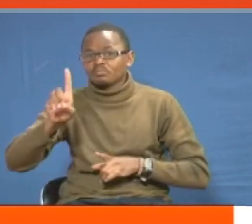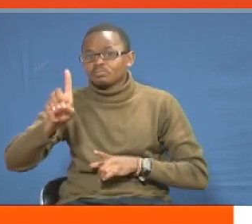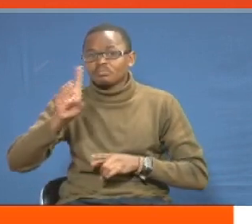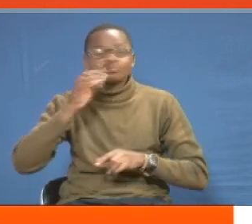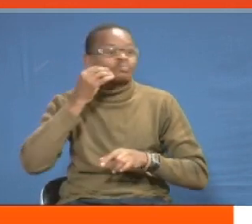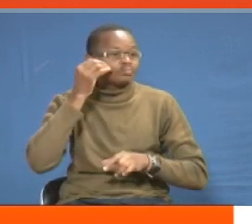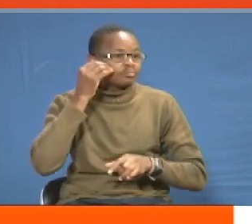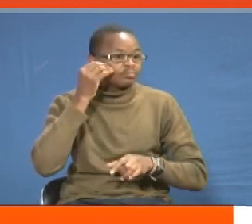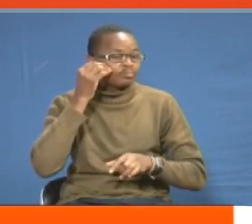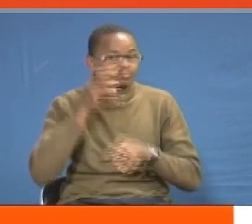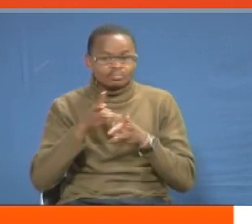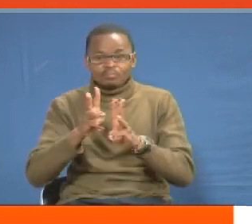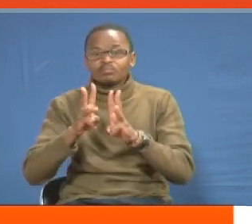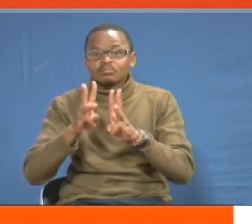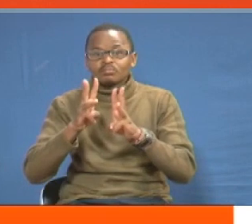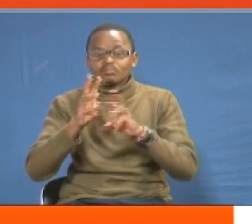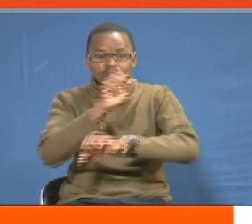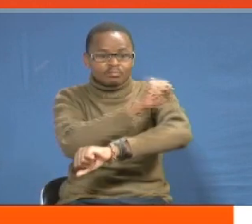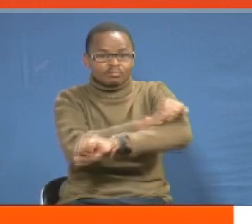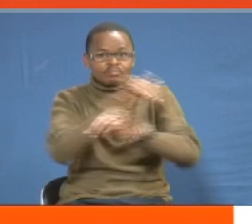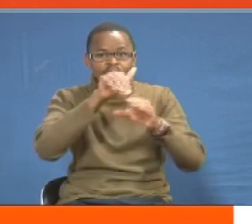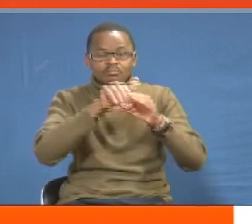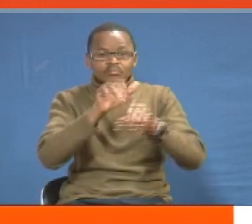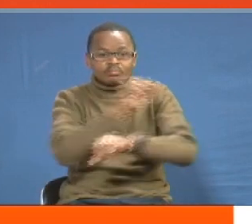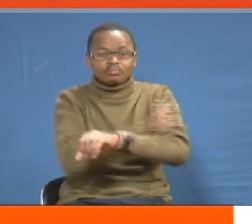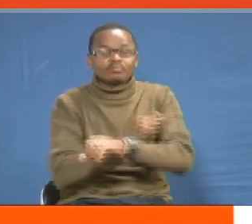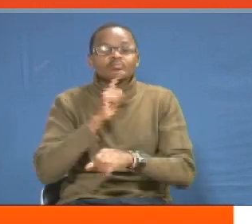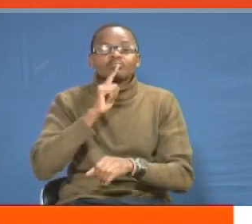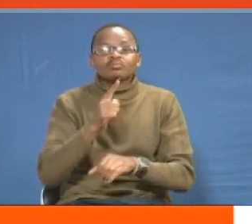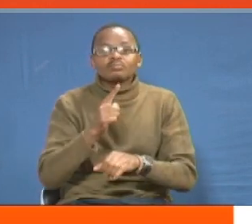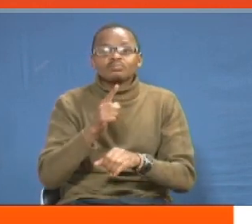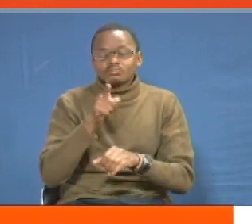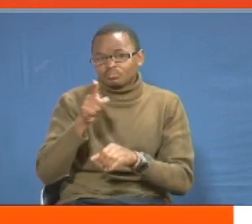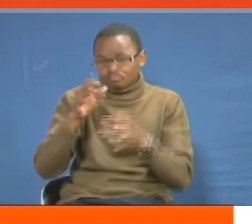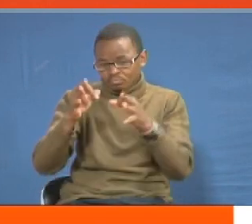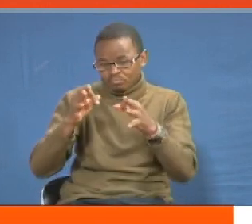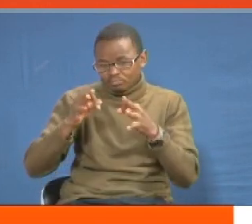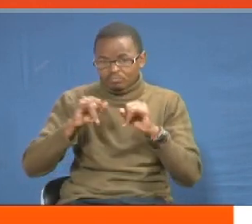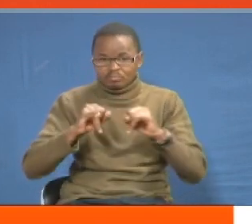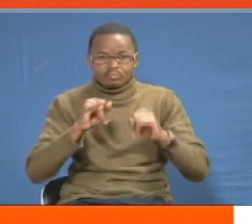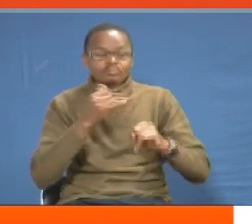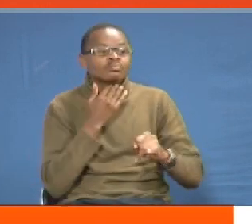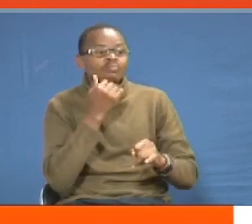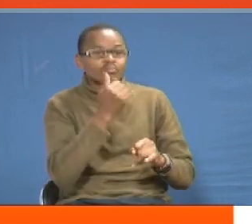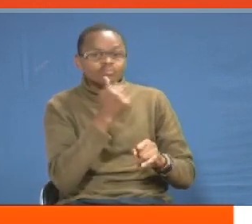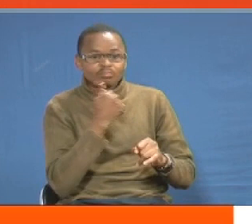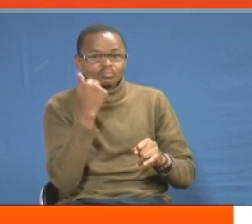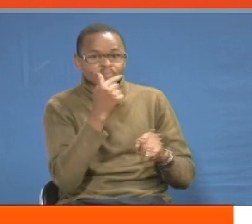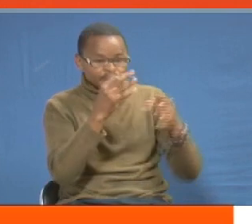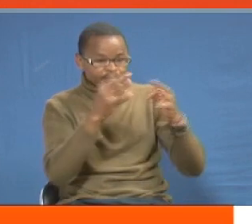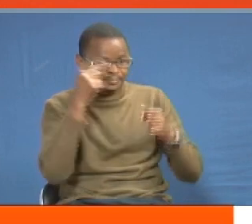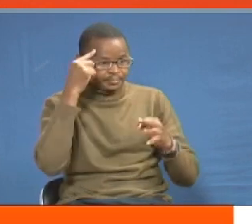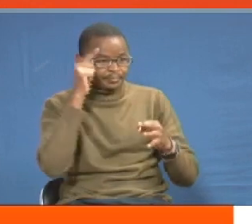run, at home, on your way to school, and in school. So there is an accountability that is still needed.